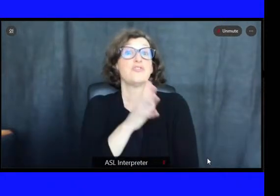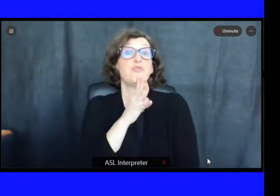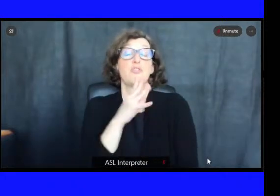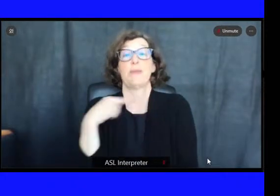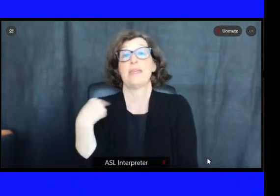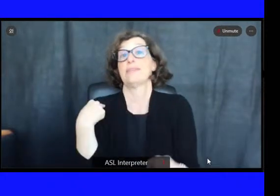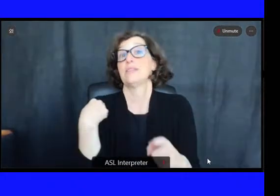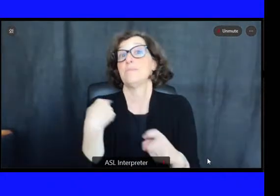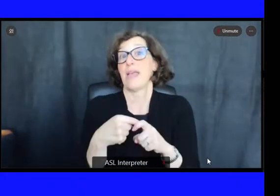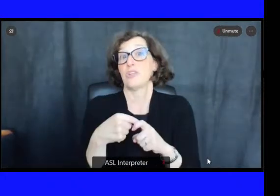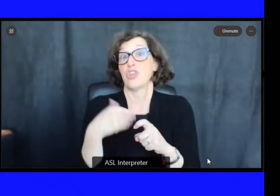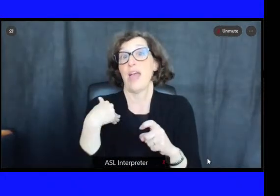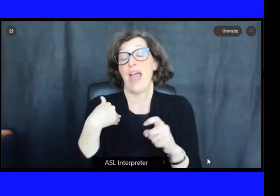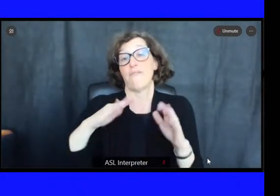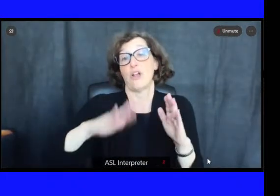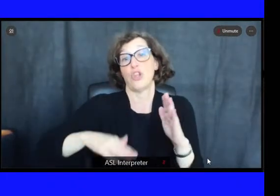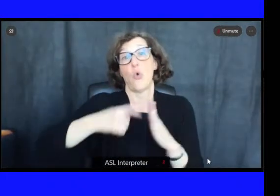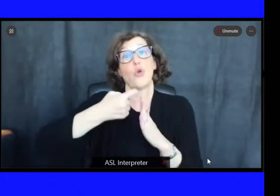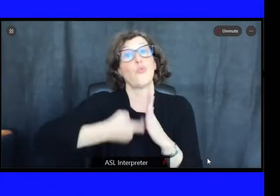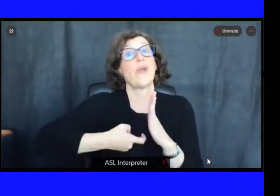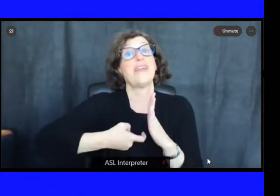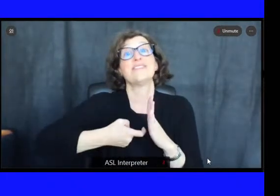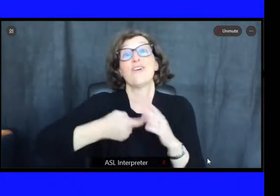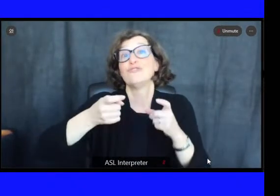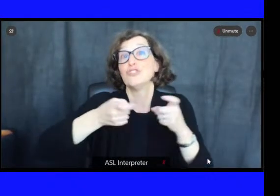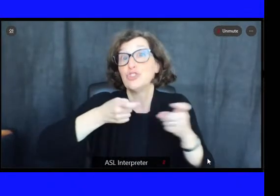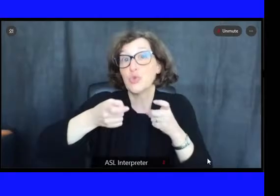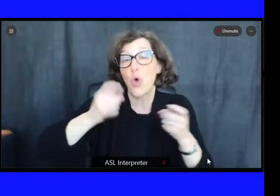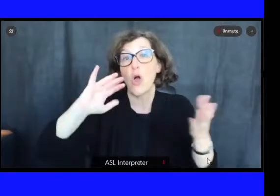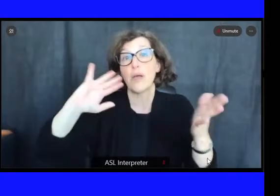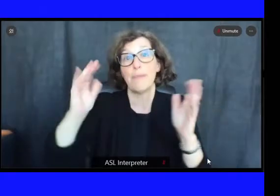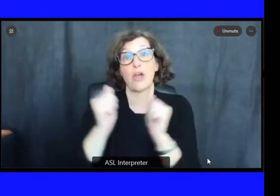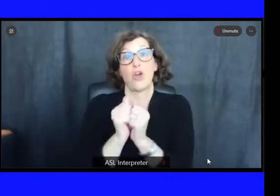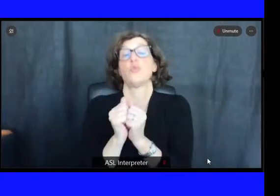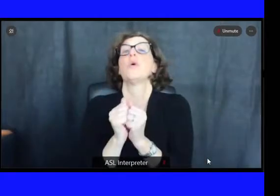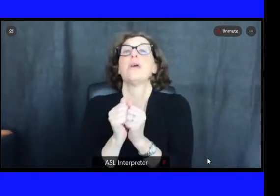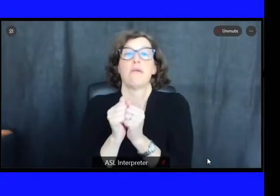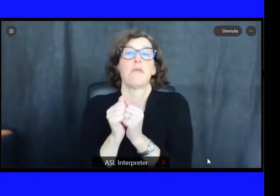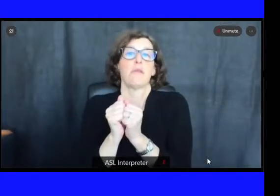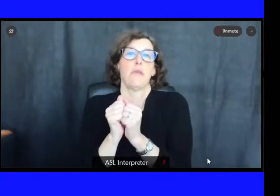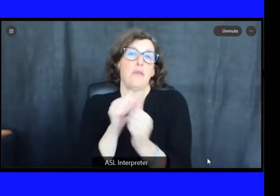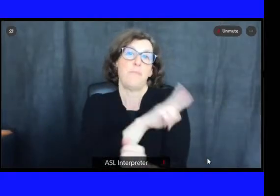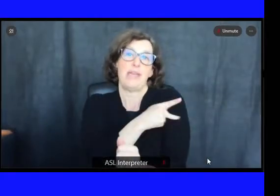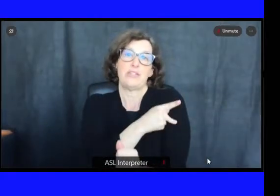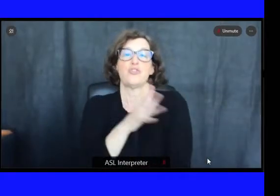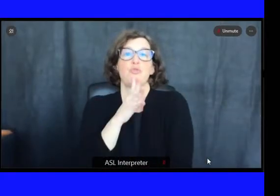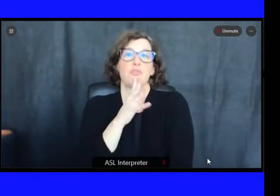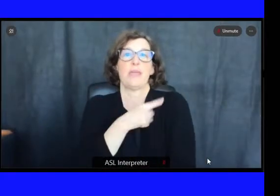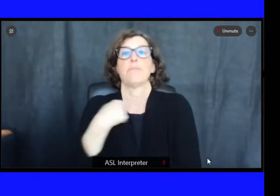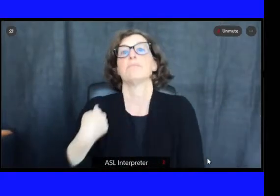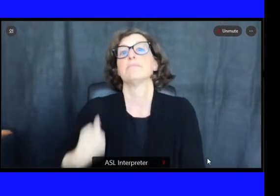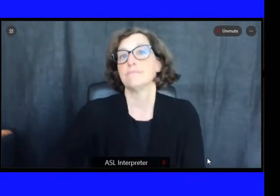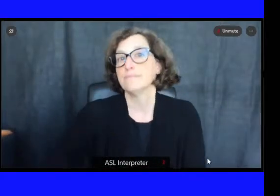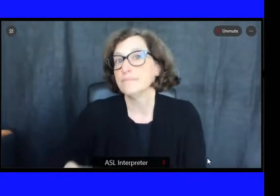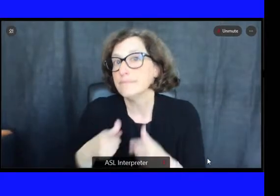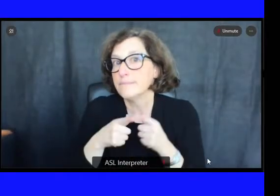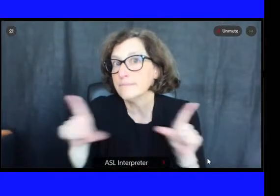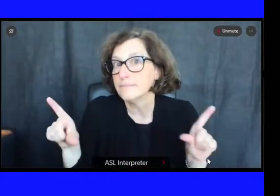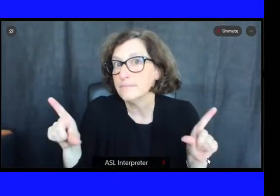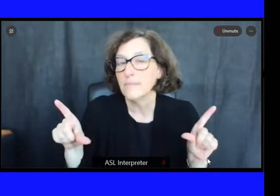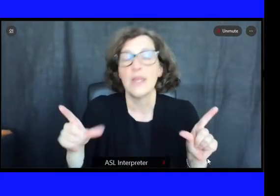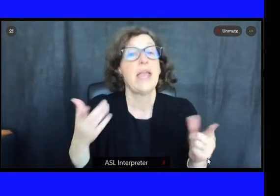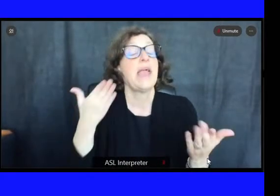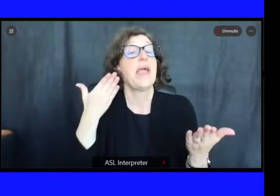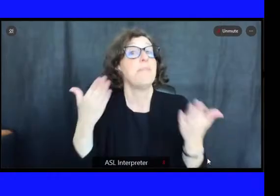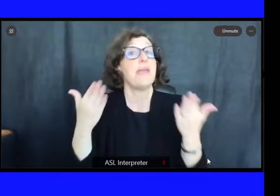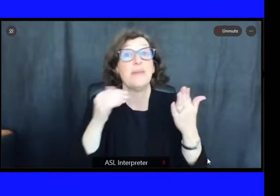we need to make sure that some of our Spanish-facing material are, just review some of our Spanish-facing material